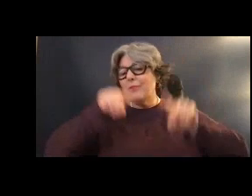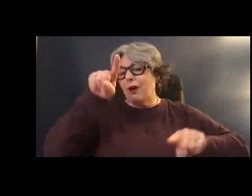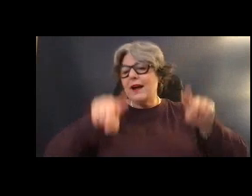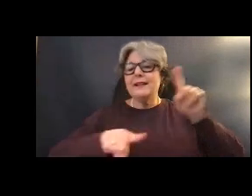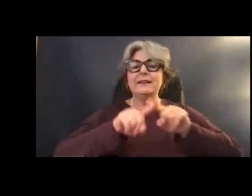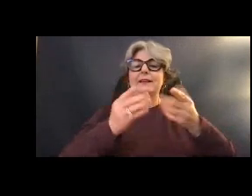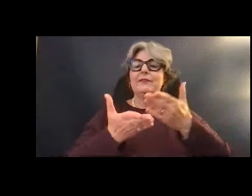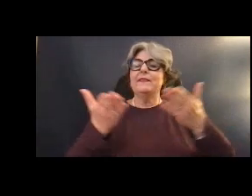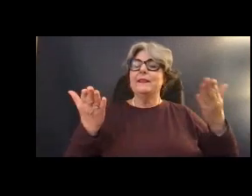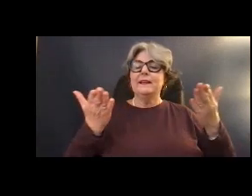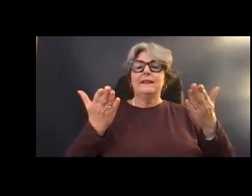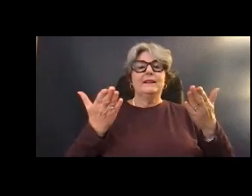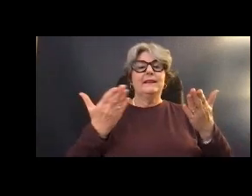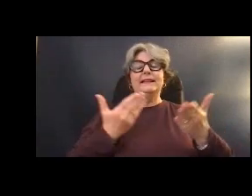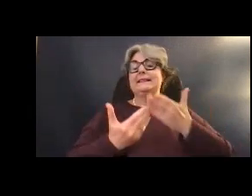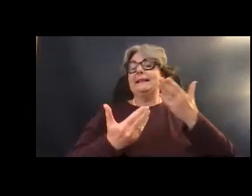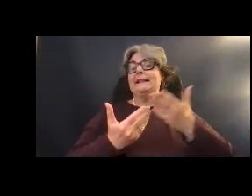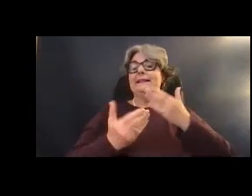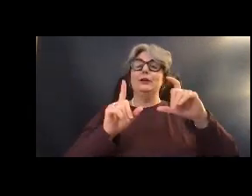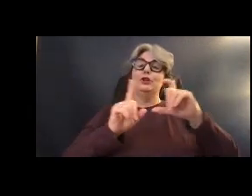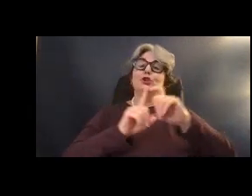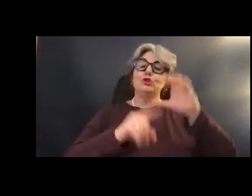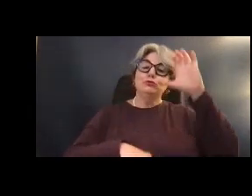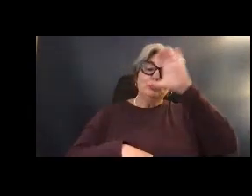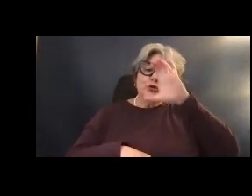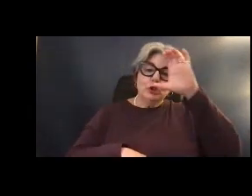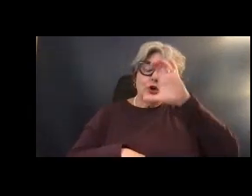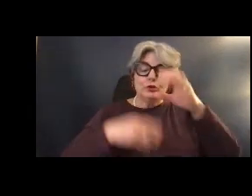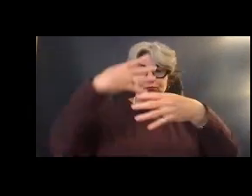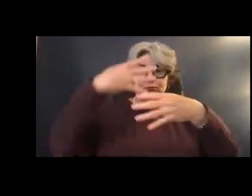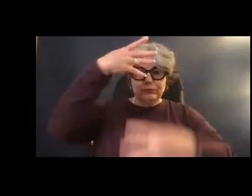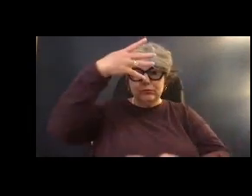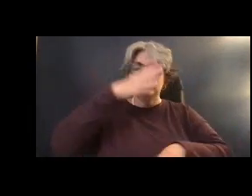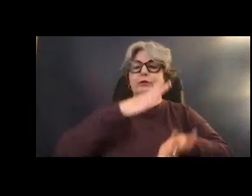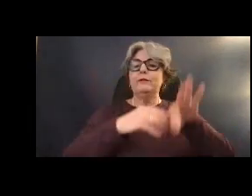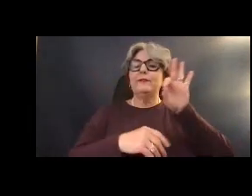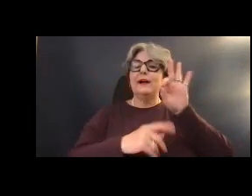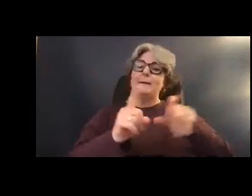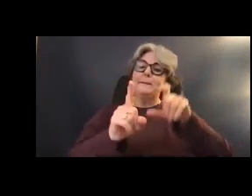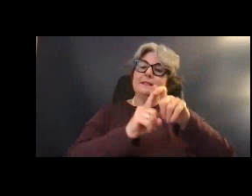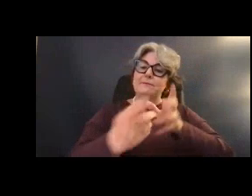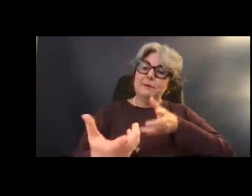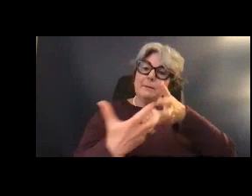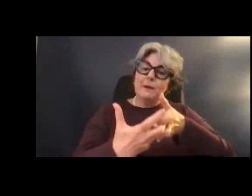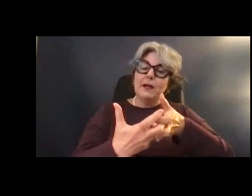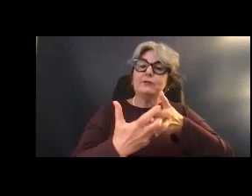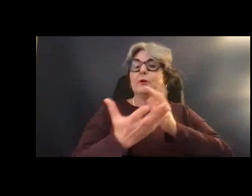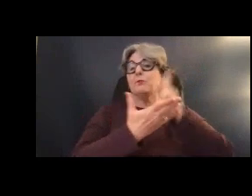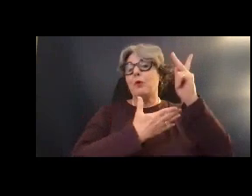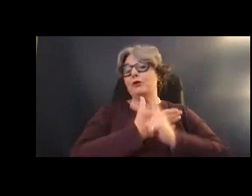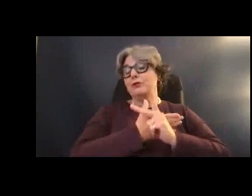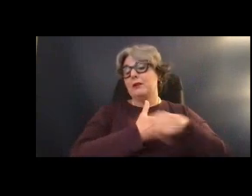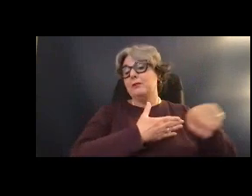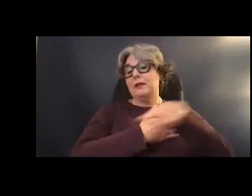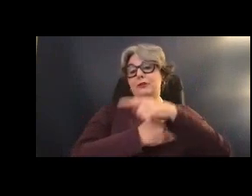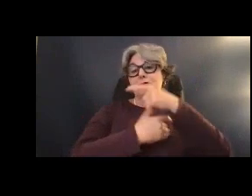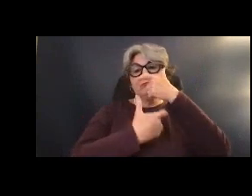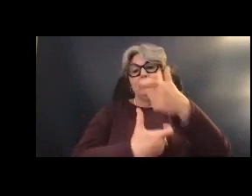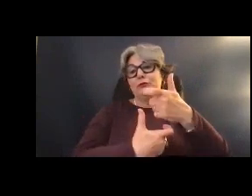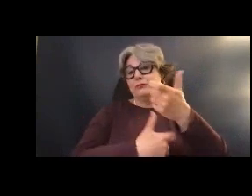things, and it's very easy just to kind of word search in the compendium to find specific projects that would